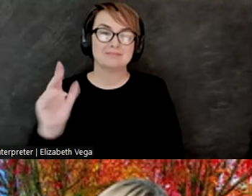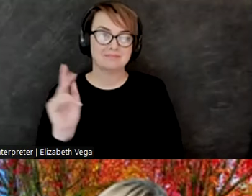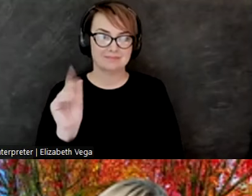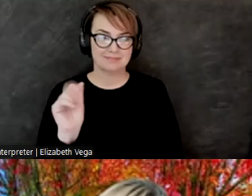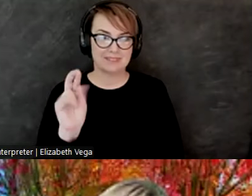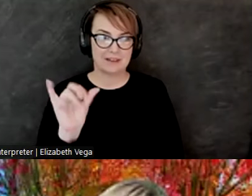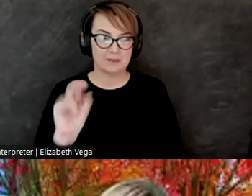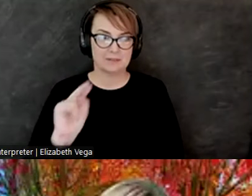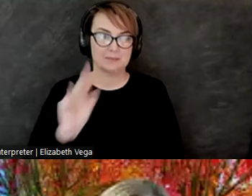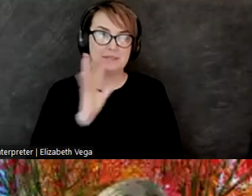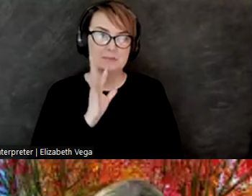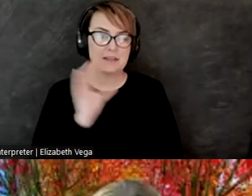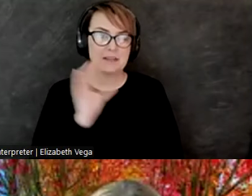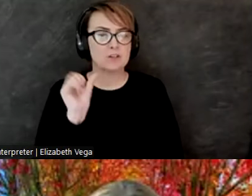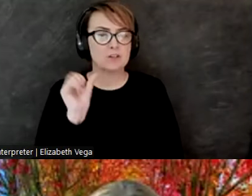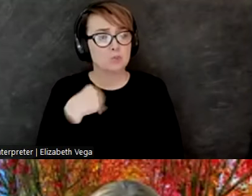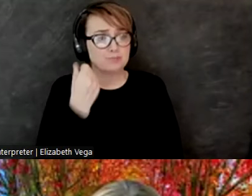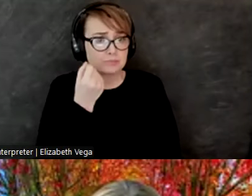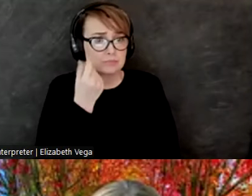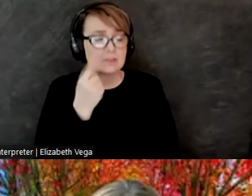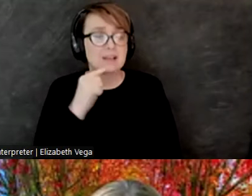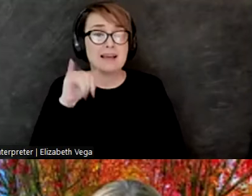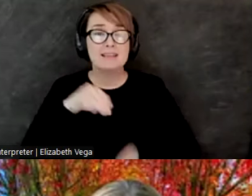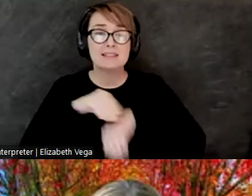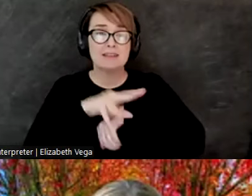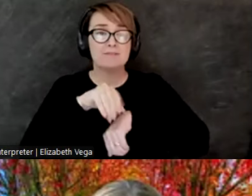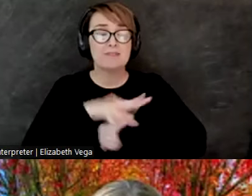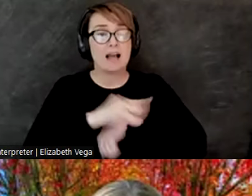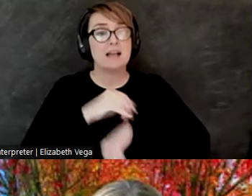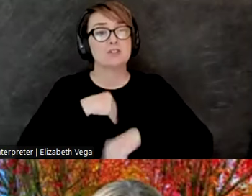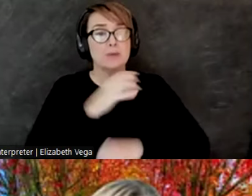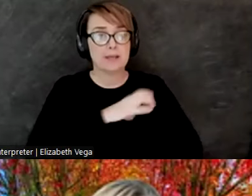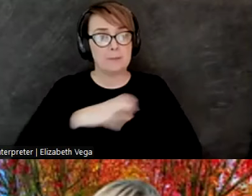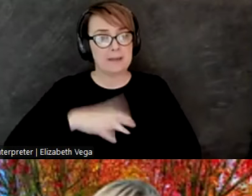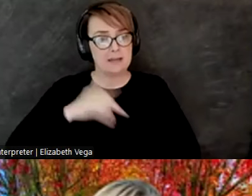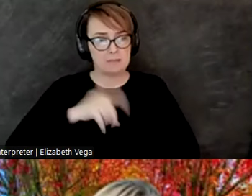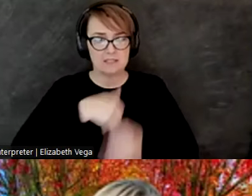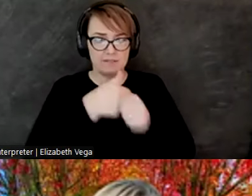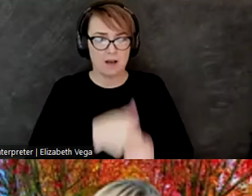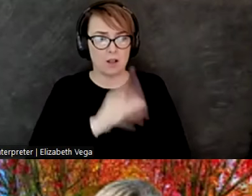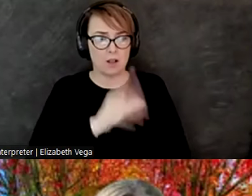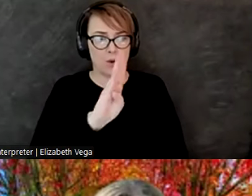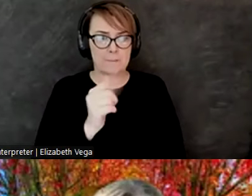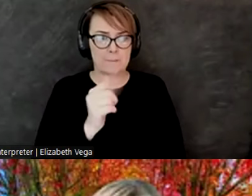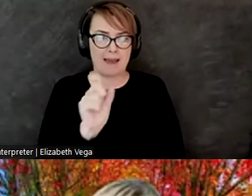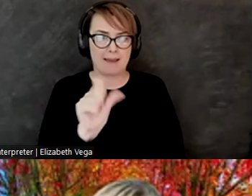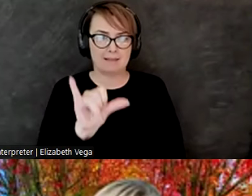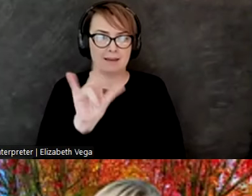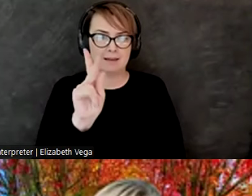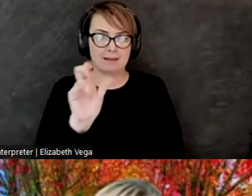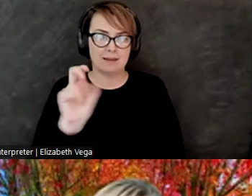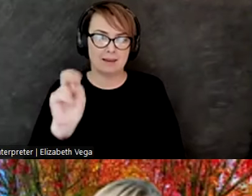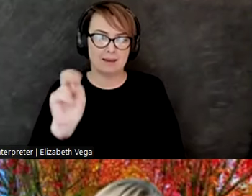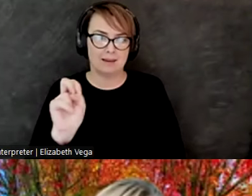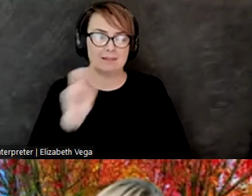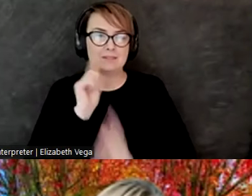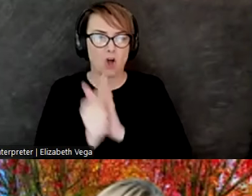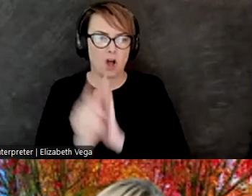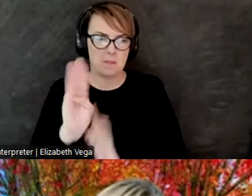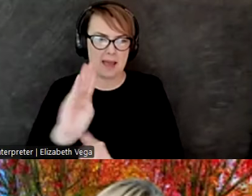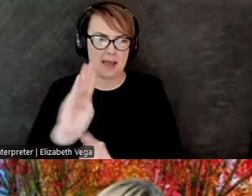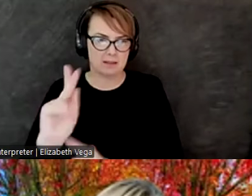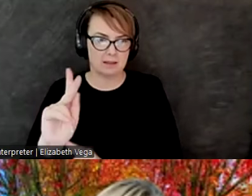appreciating that this advisory committee is subject to Bagley-Keene, and thinking about this subcommittee that you expressed as